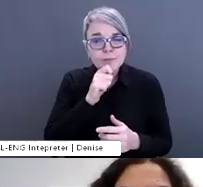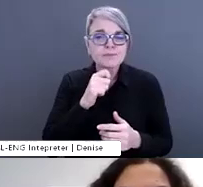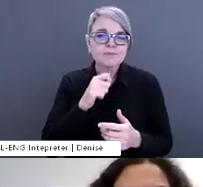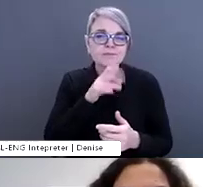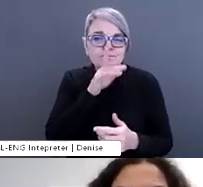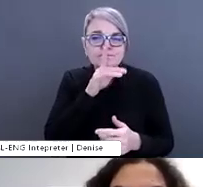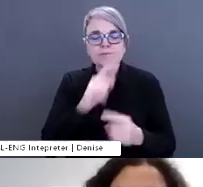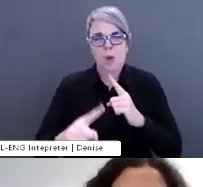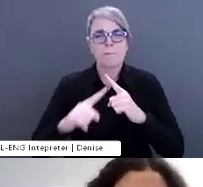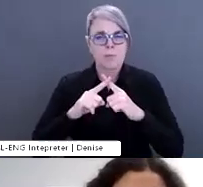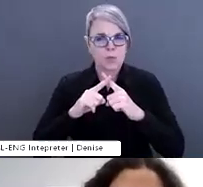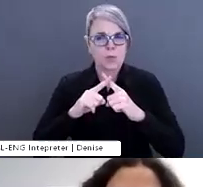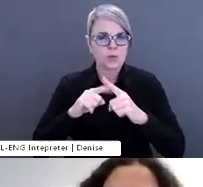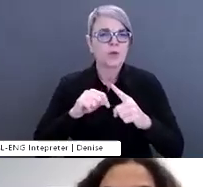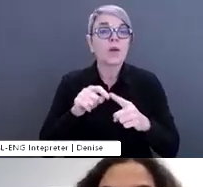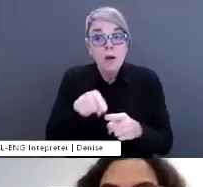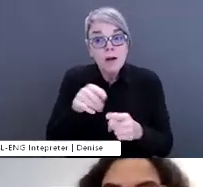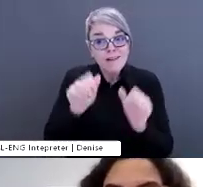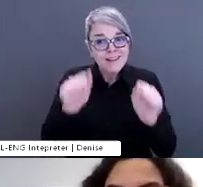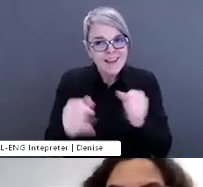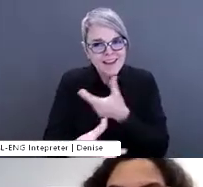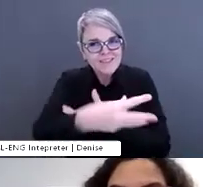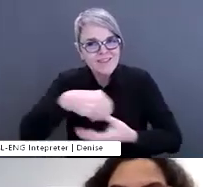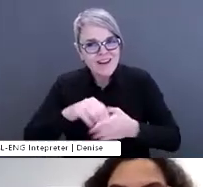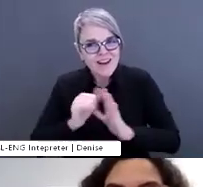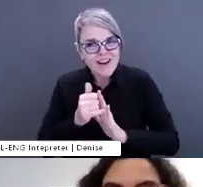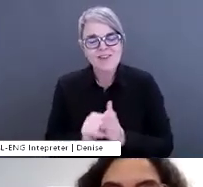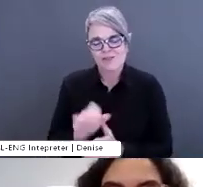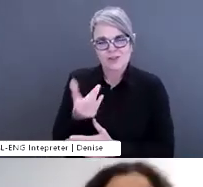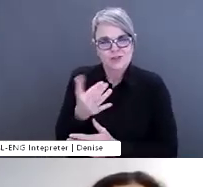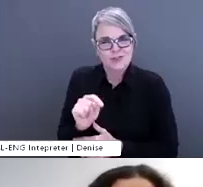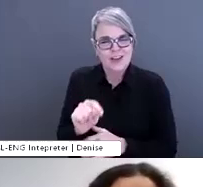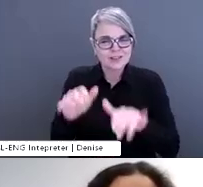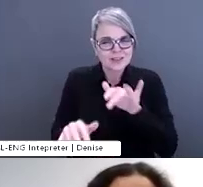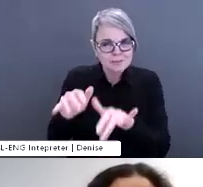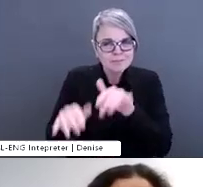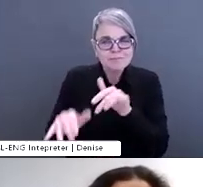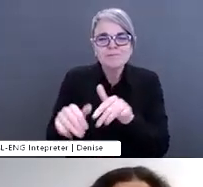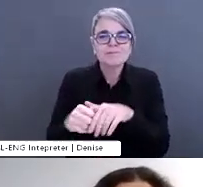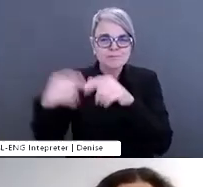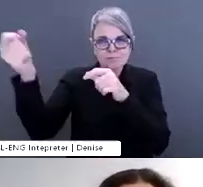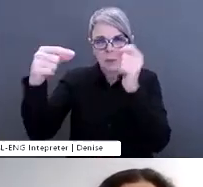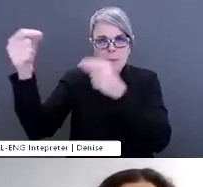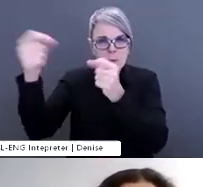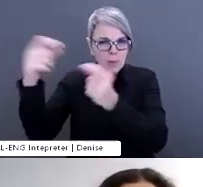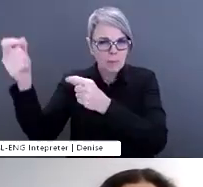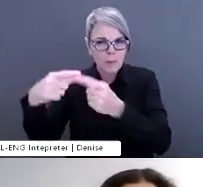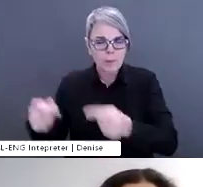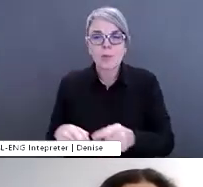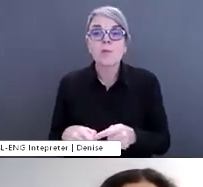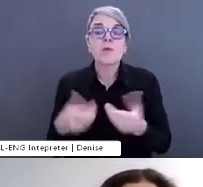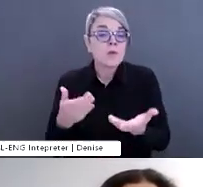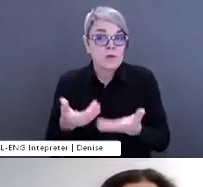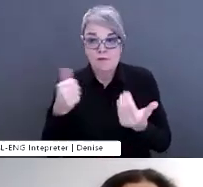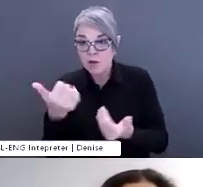and engagement through our chat box. If you have any comments or suggestions, I know Christina may be asking questions. Please